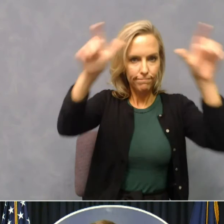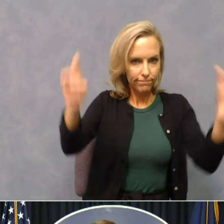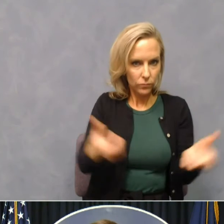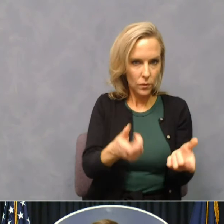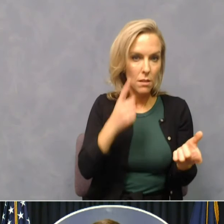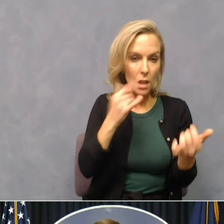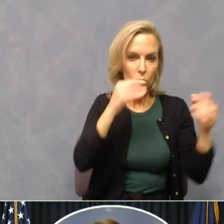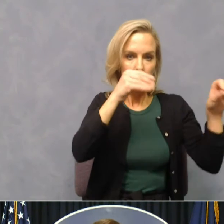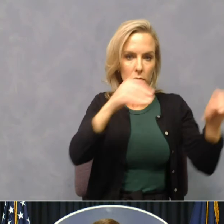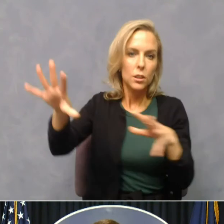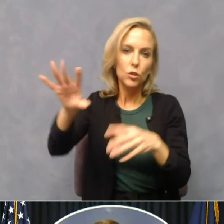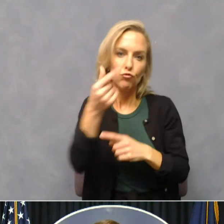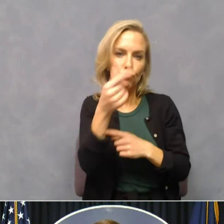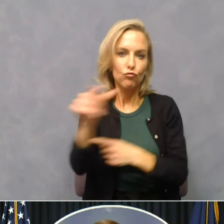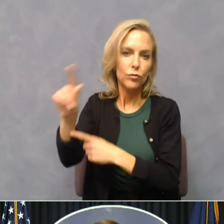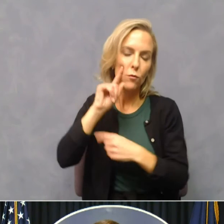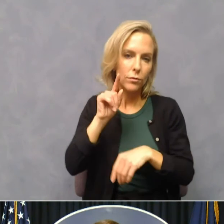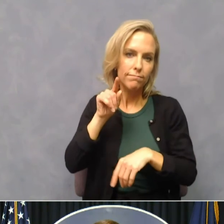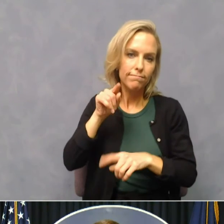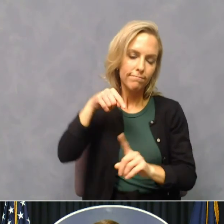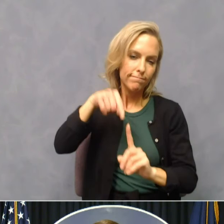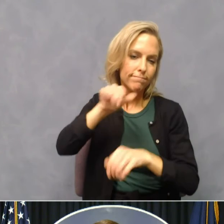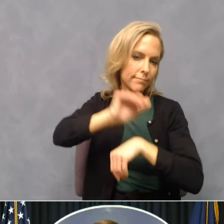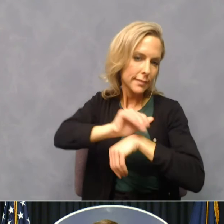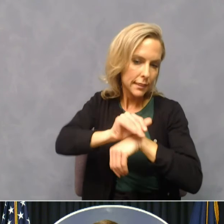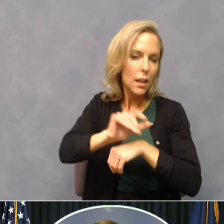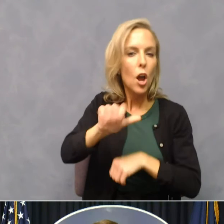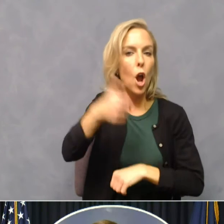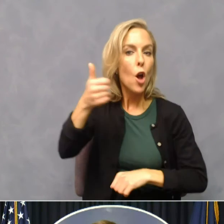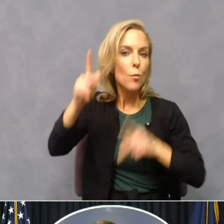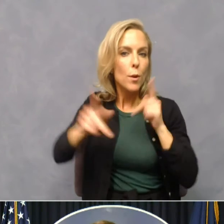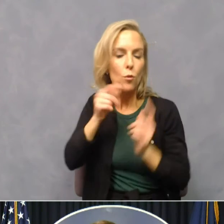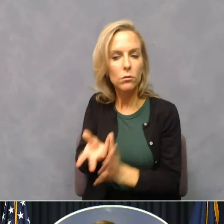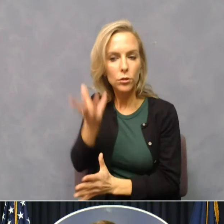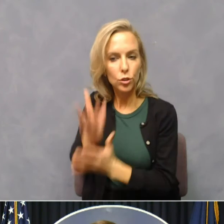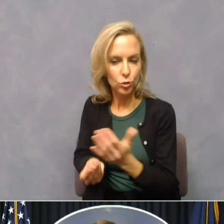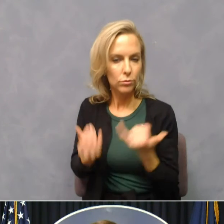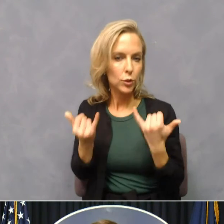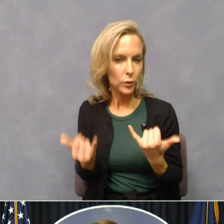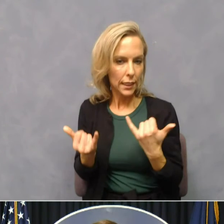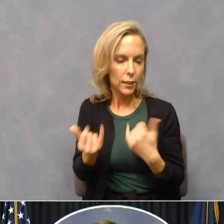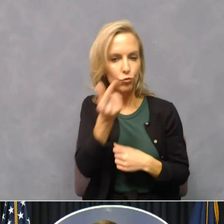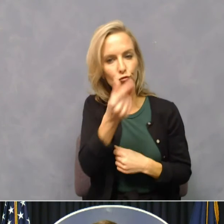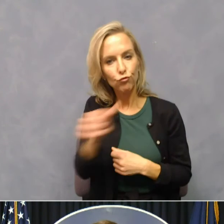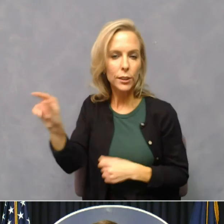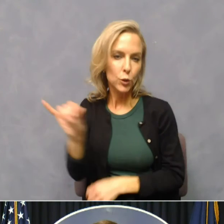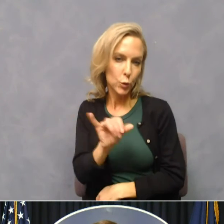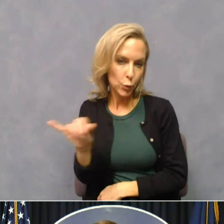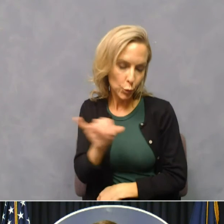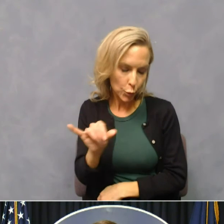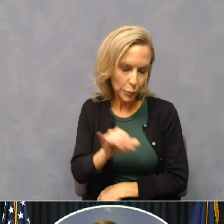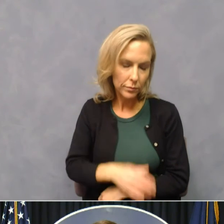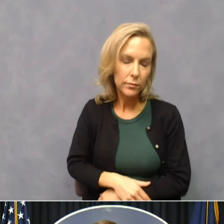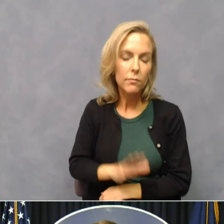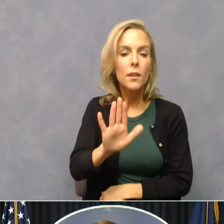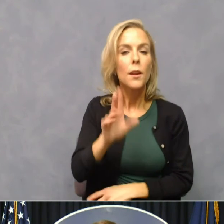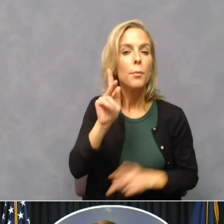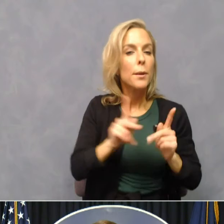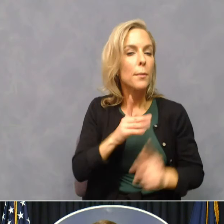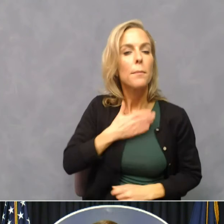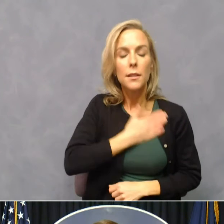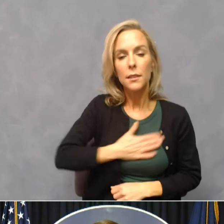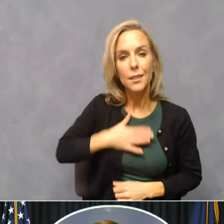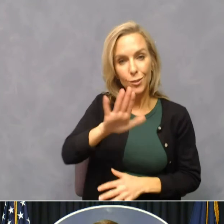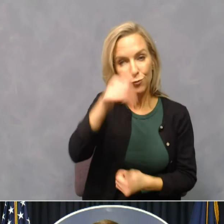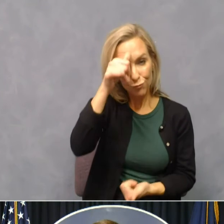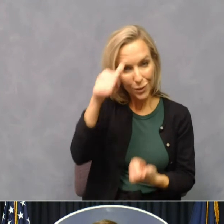for him and the others that we have lost today. Folks, please remember that